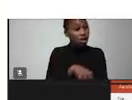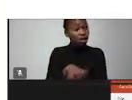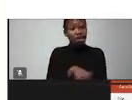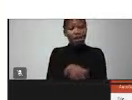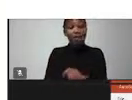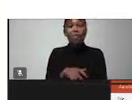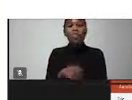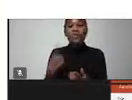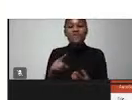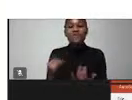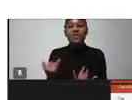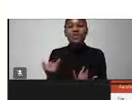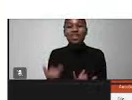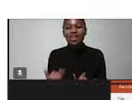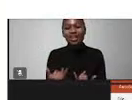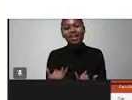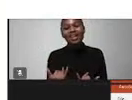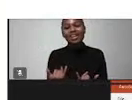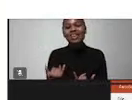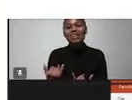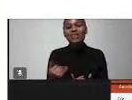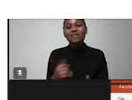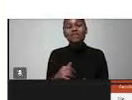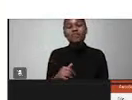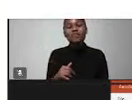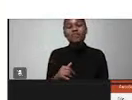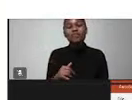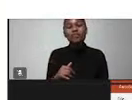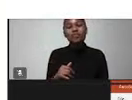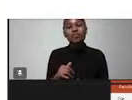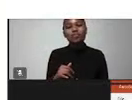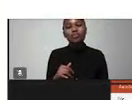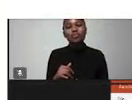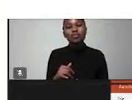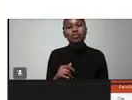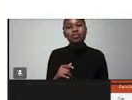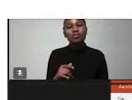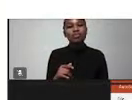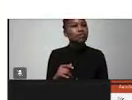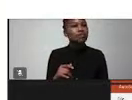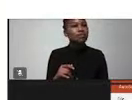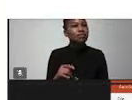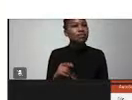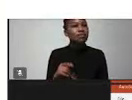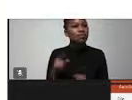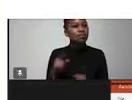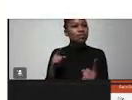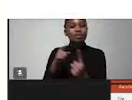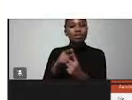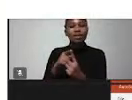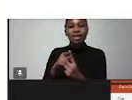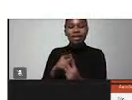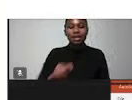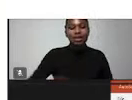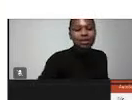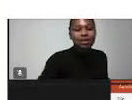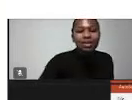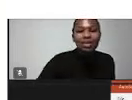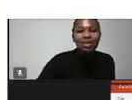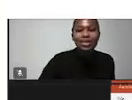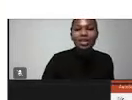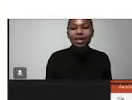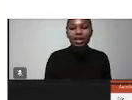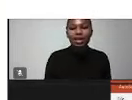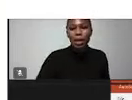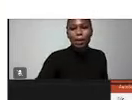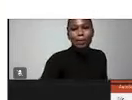that. But with regards to our big target of tripling exports, we have to think broader than that. Within this